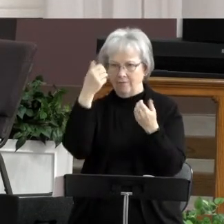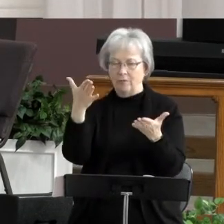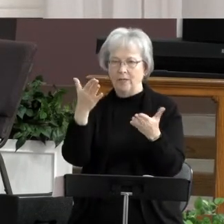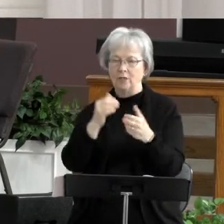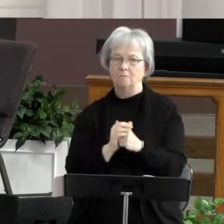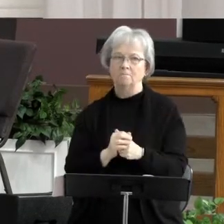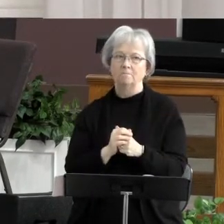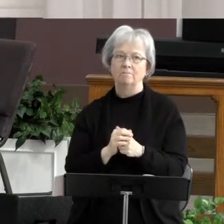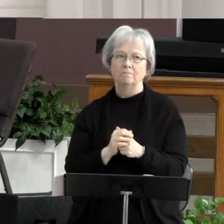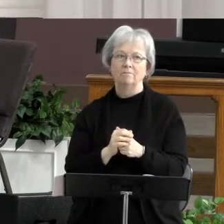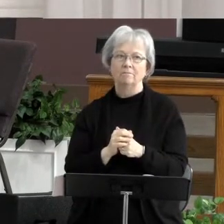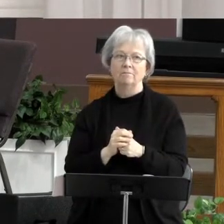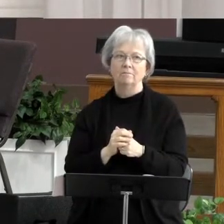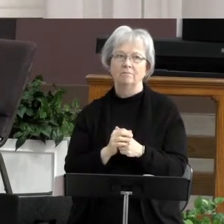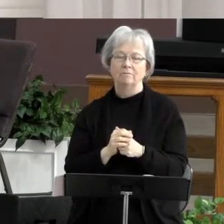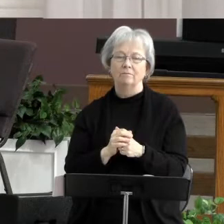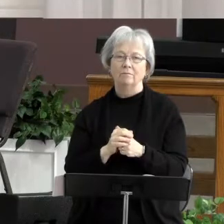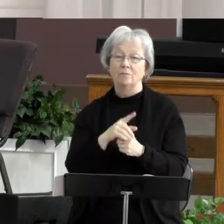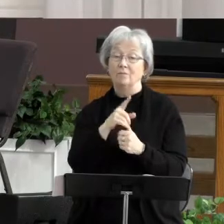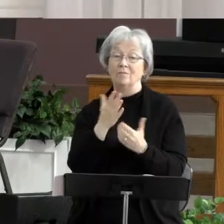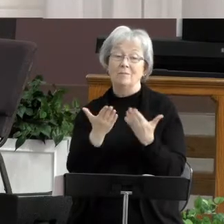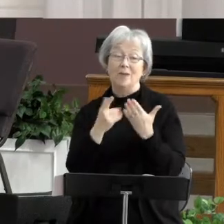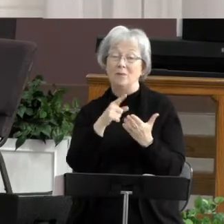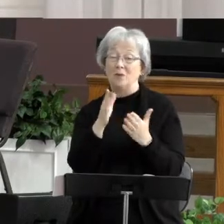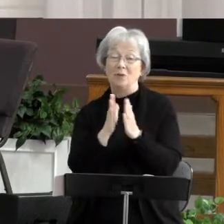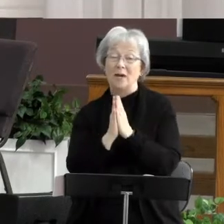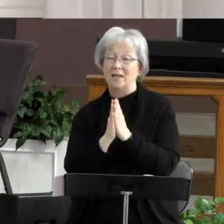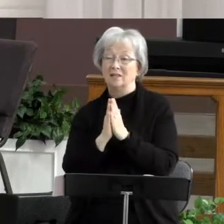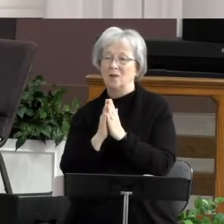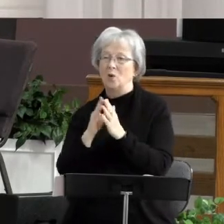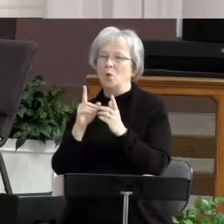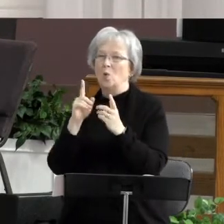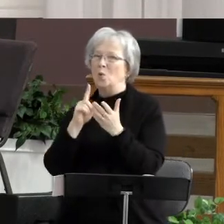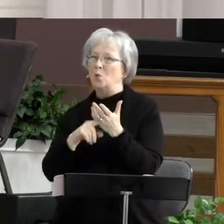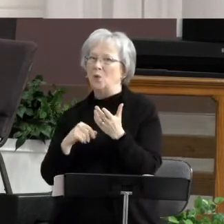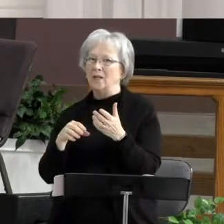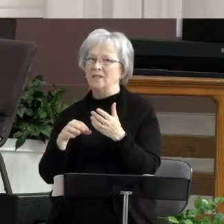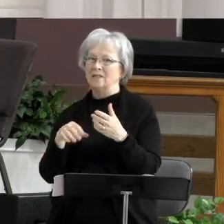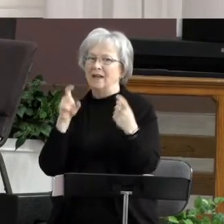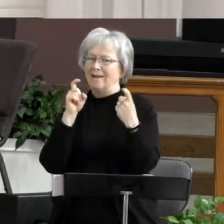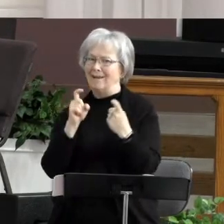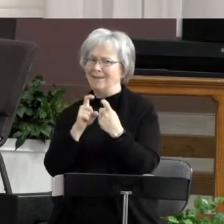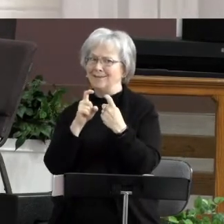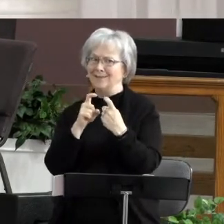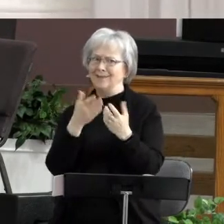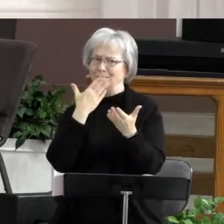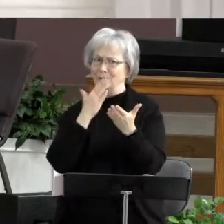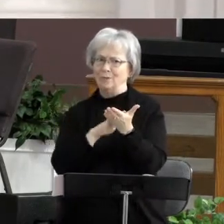You may ask, what in this world qualifies as excellent and praiseworthy?